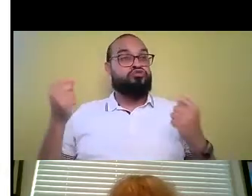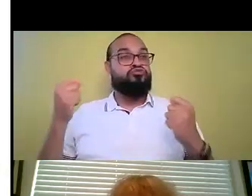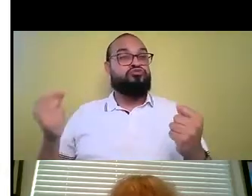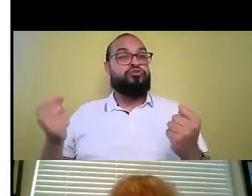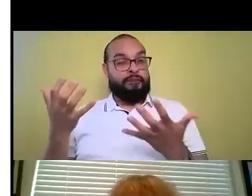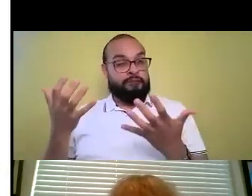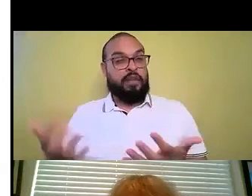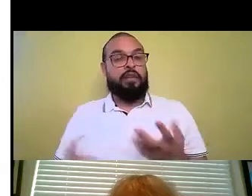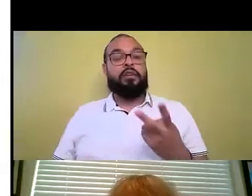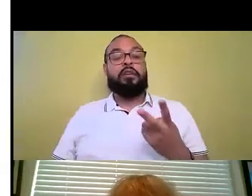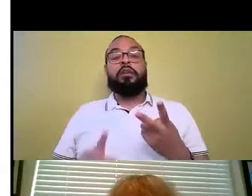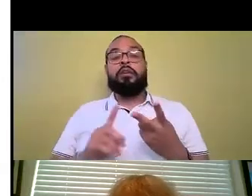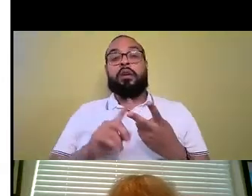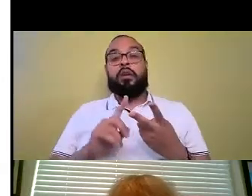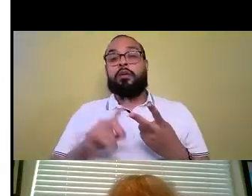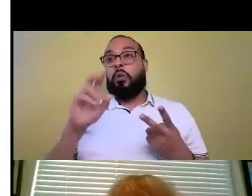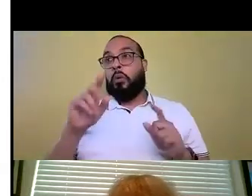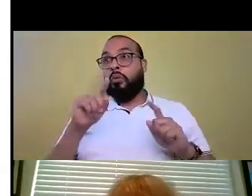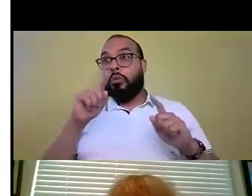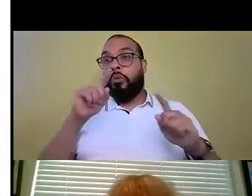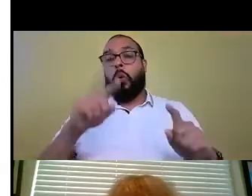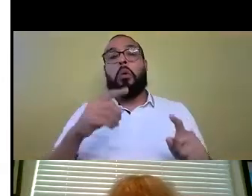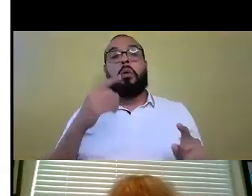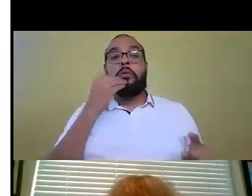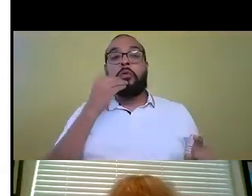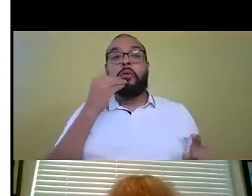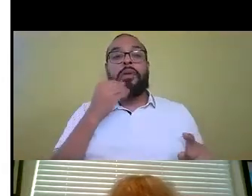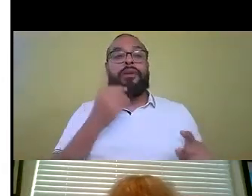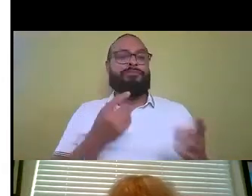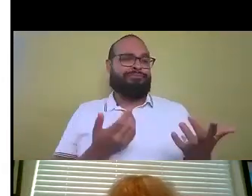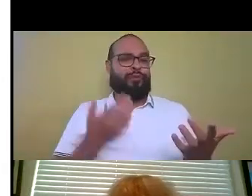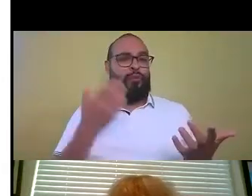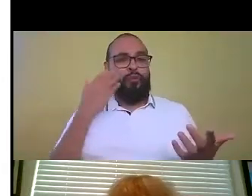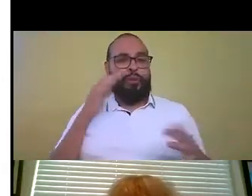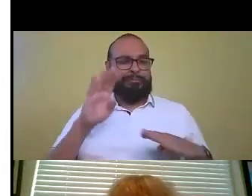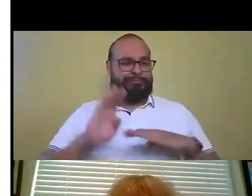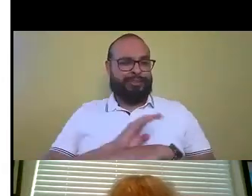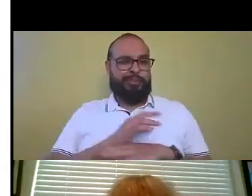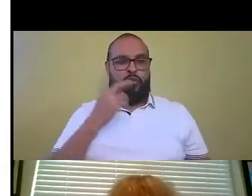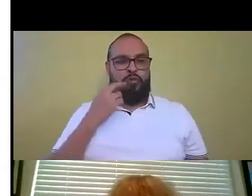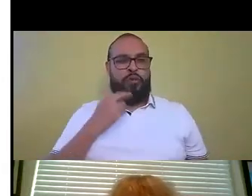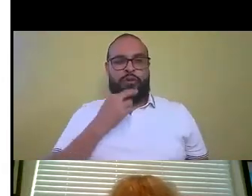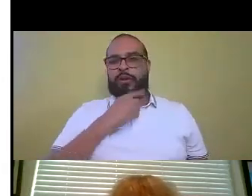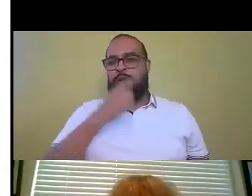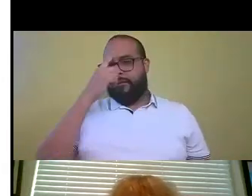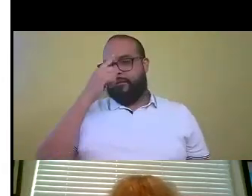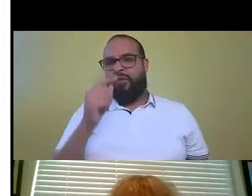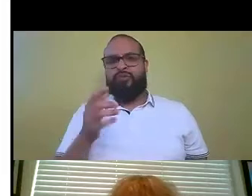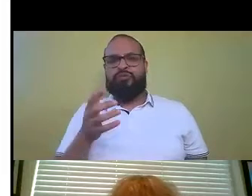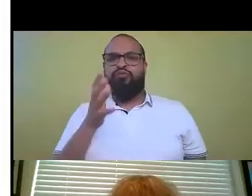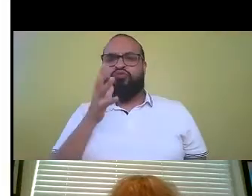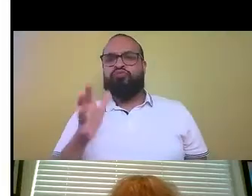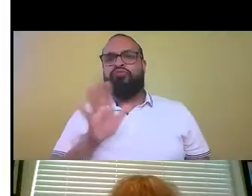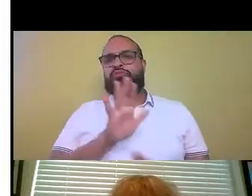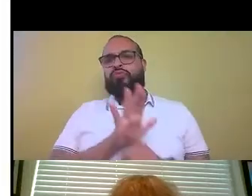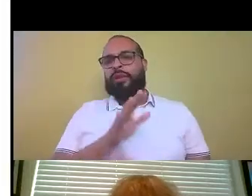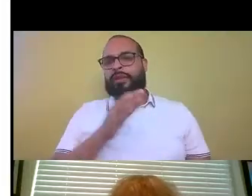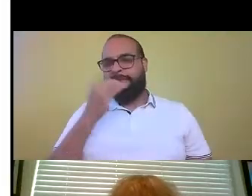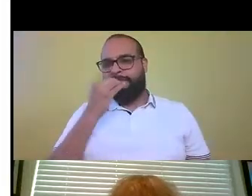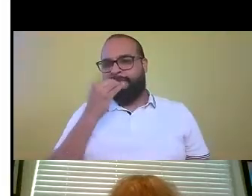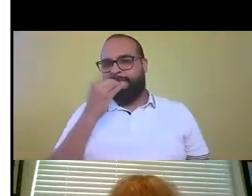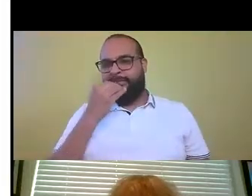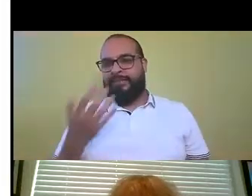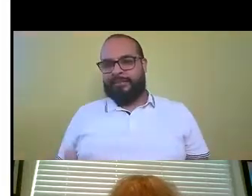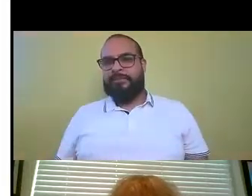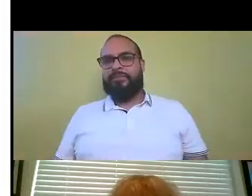to Hard Rock Cafe for grandma's dinner that night? Or am I going to be really balancing the sensory demand for